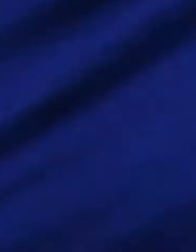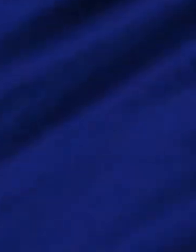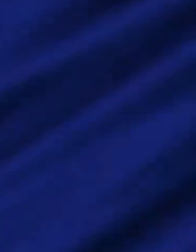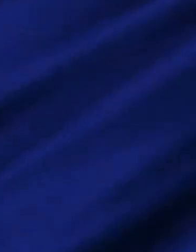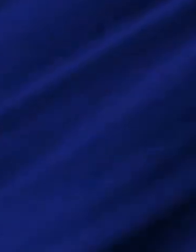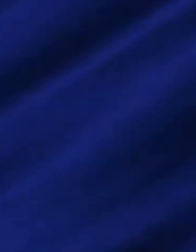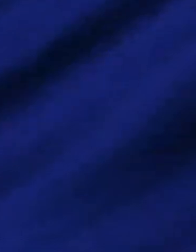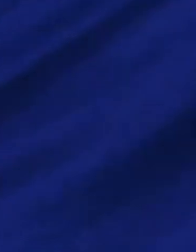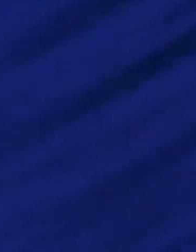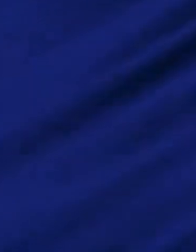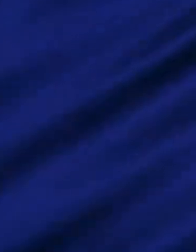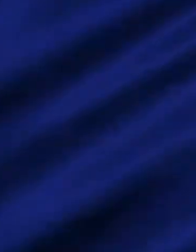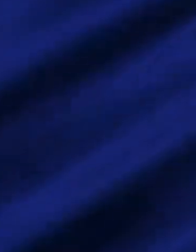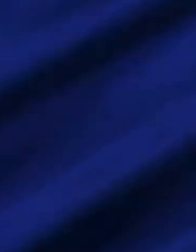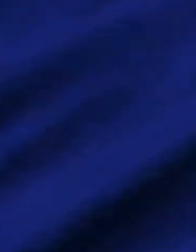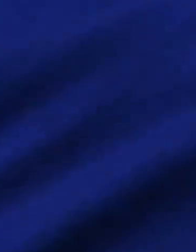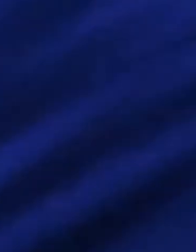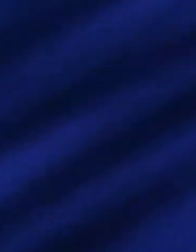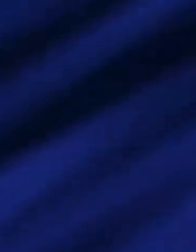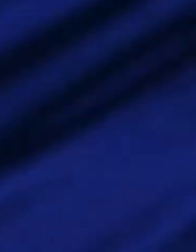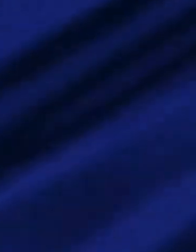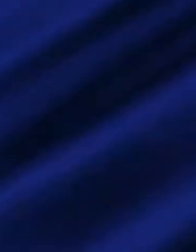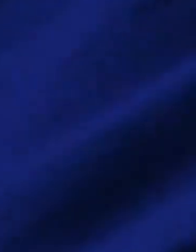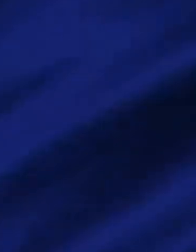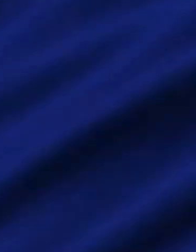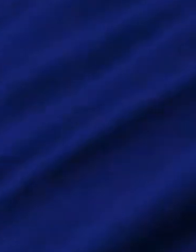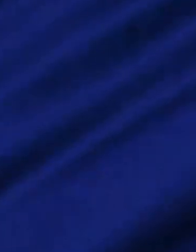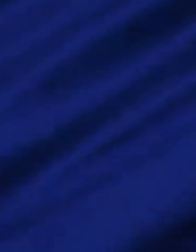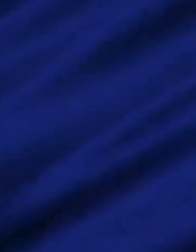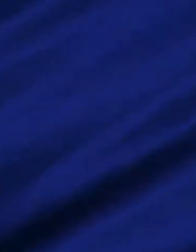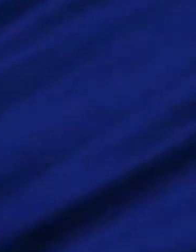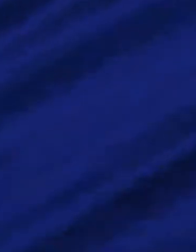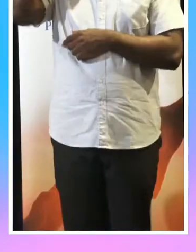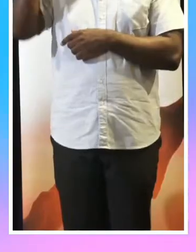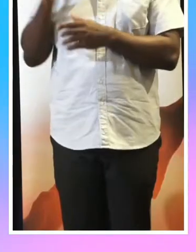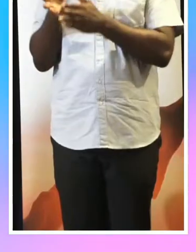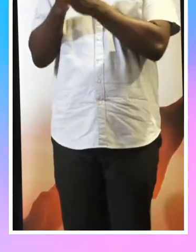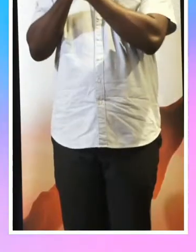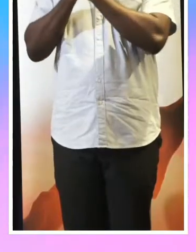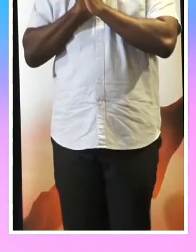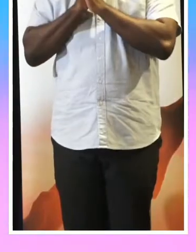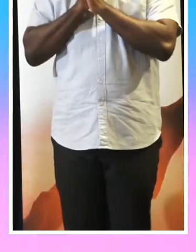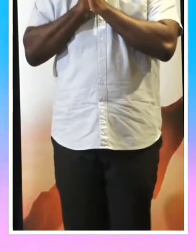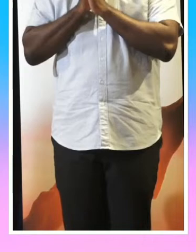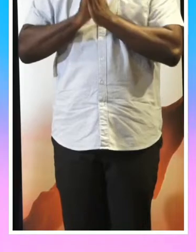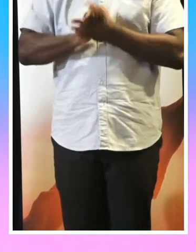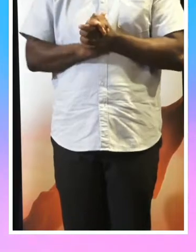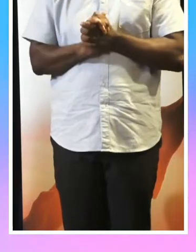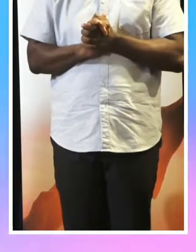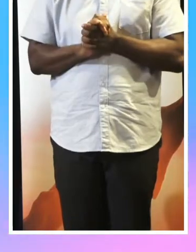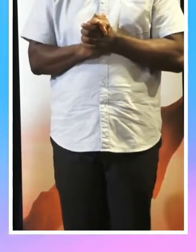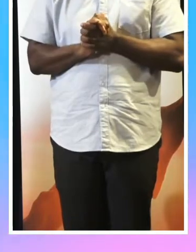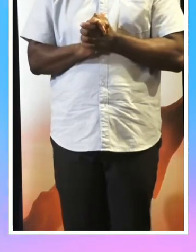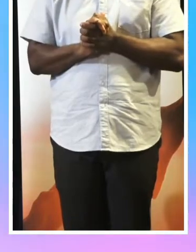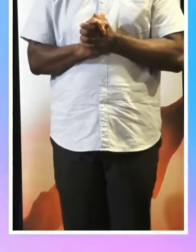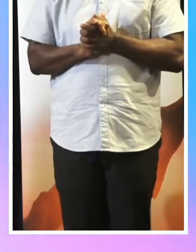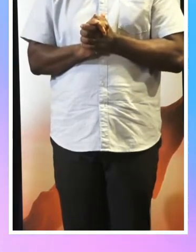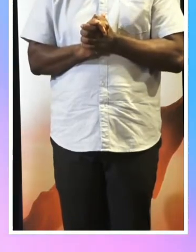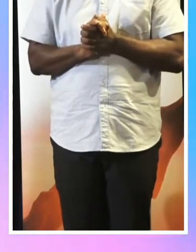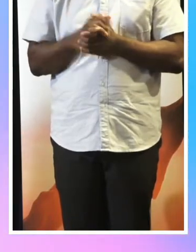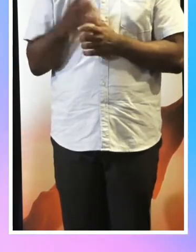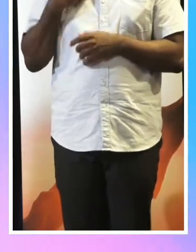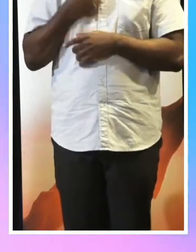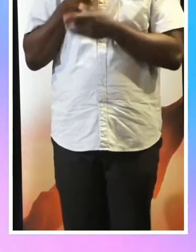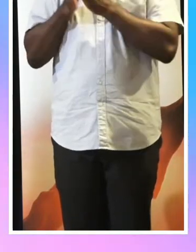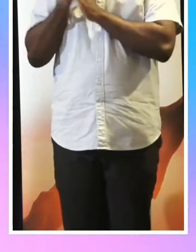I just maintain that position of reverence for the invocation of God's presence